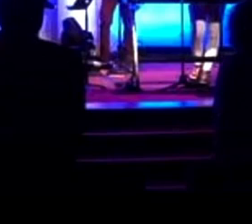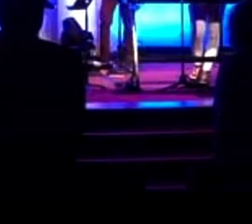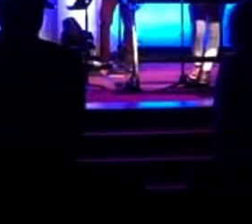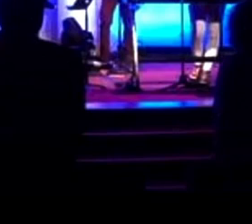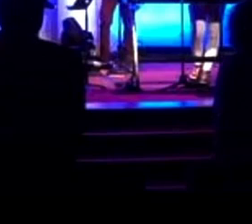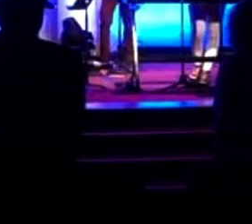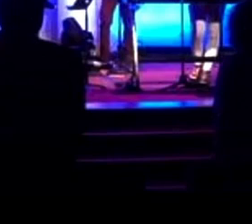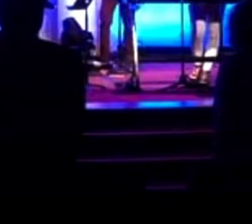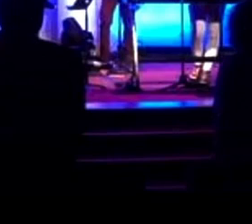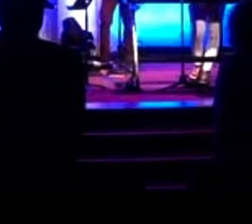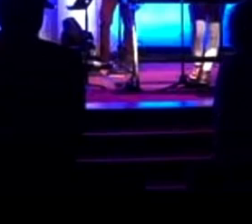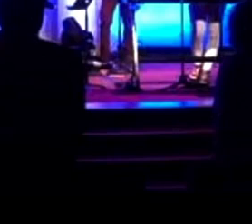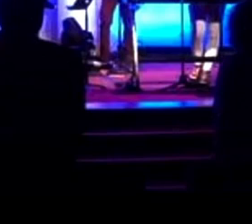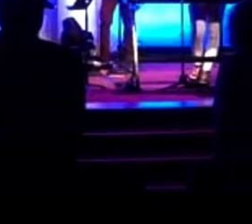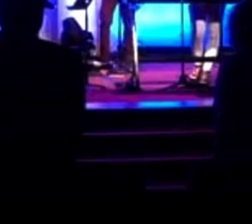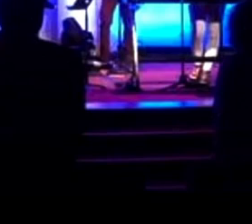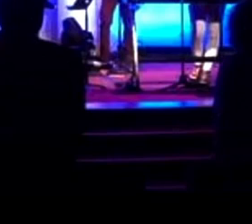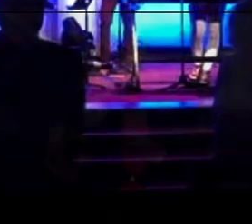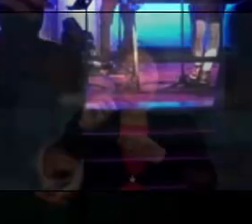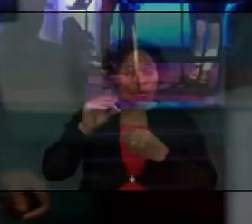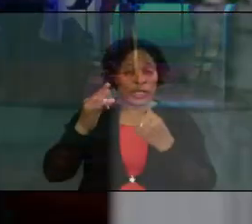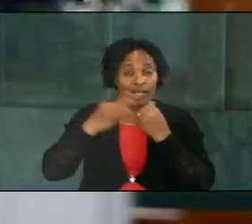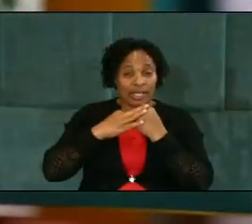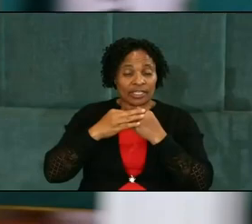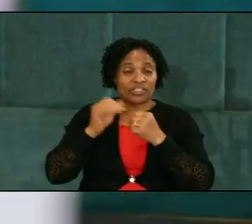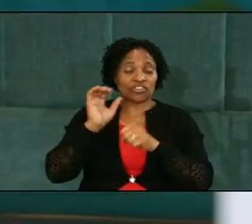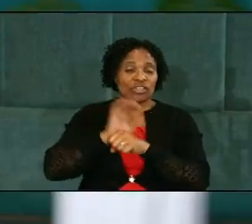There is no eighth church.